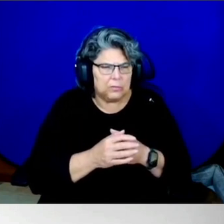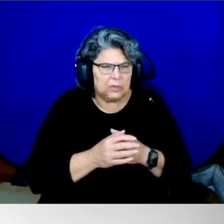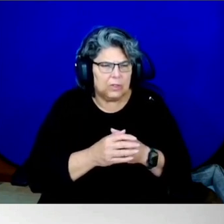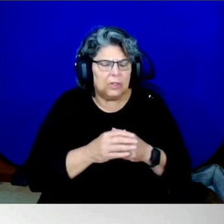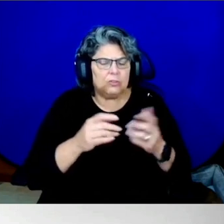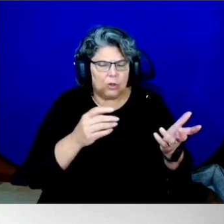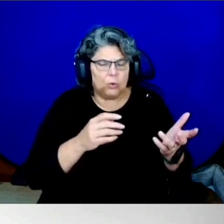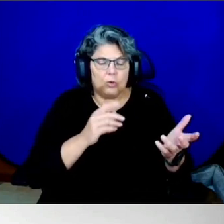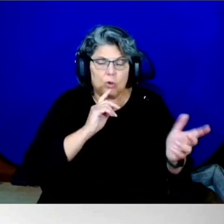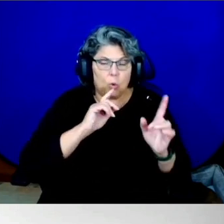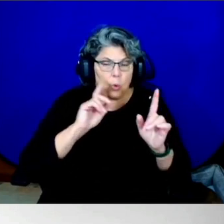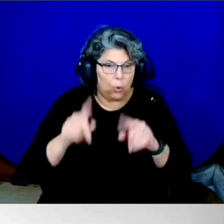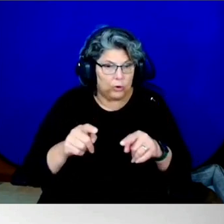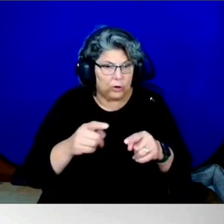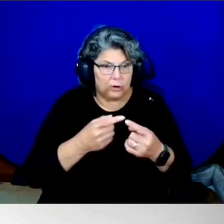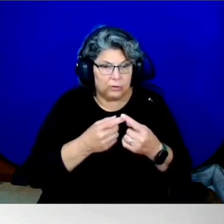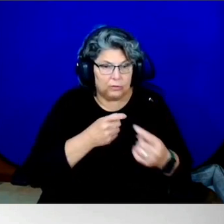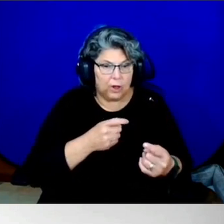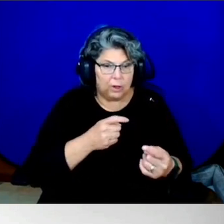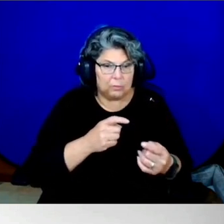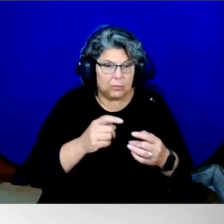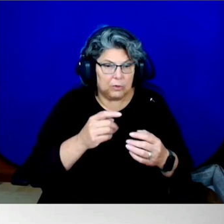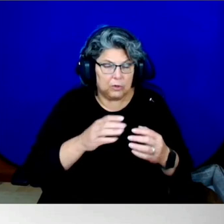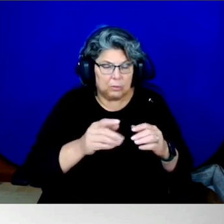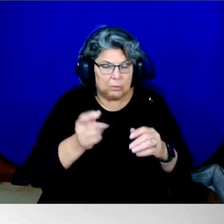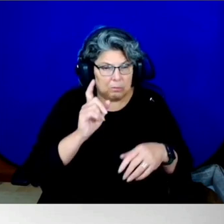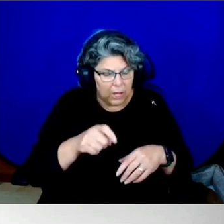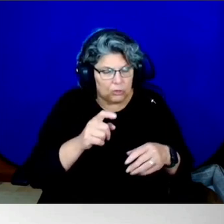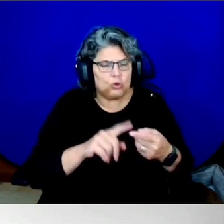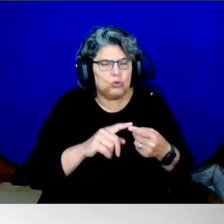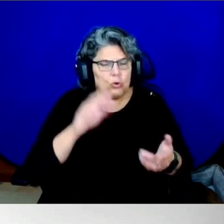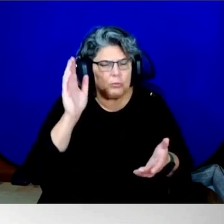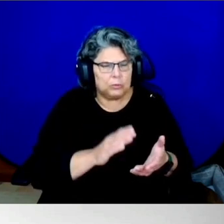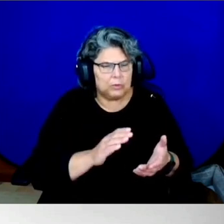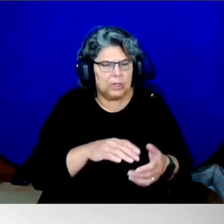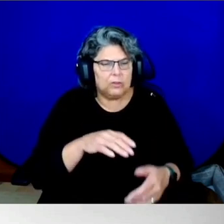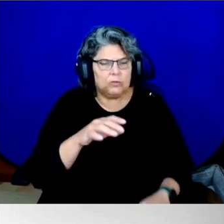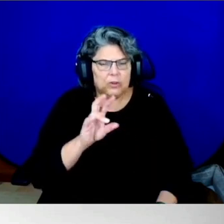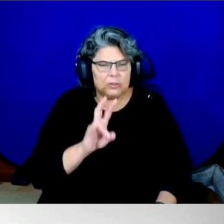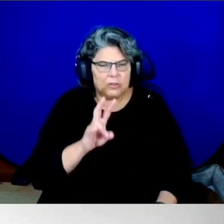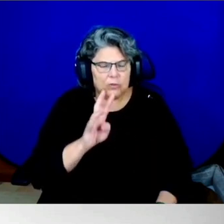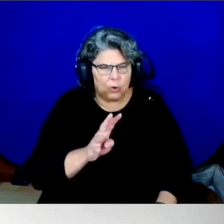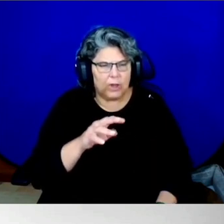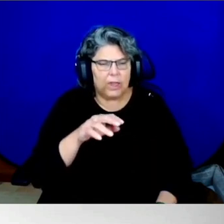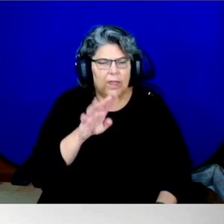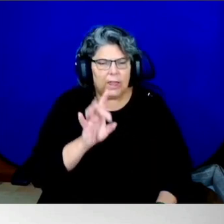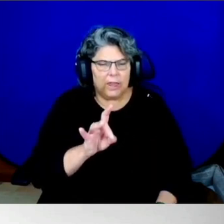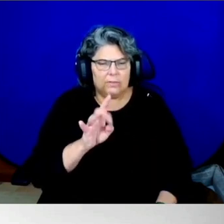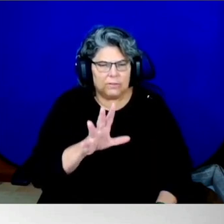area are 734, 854D, 858,